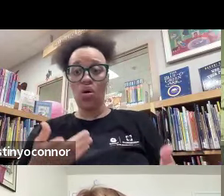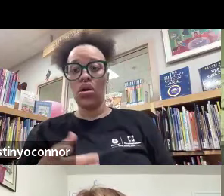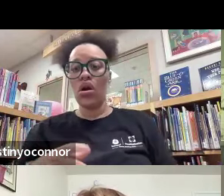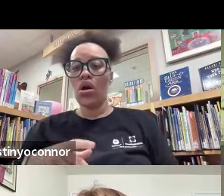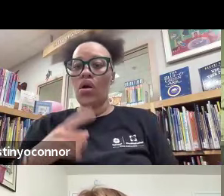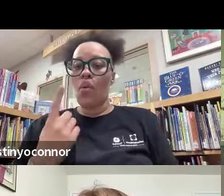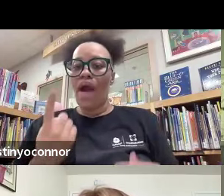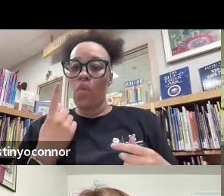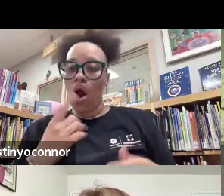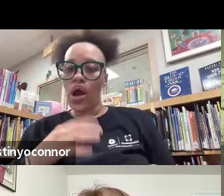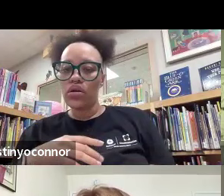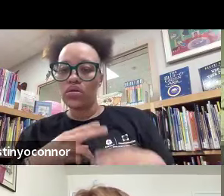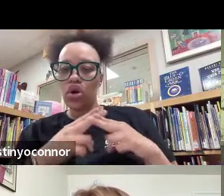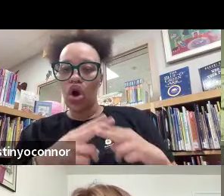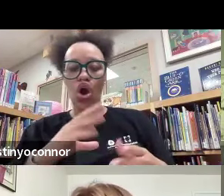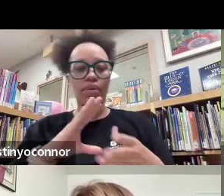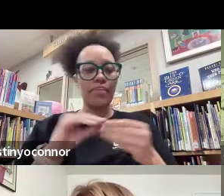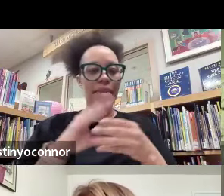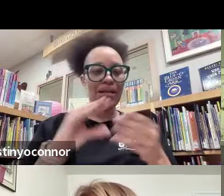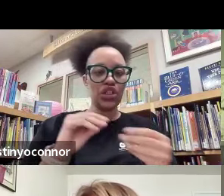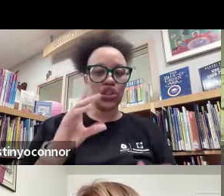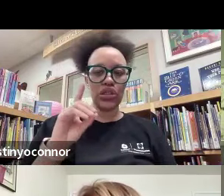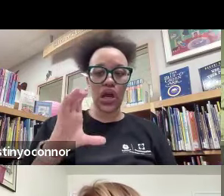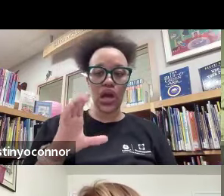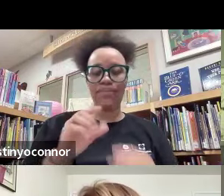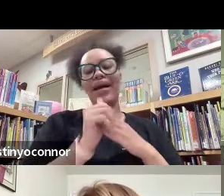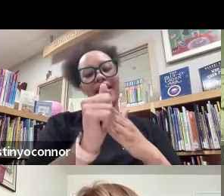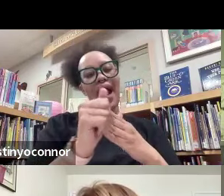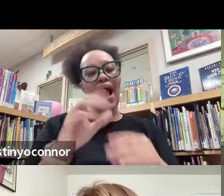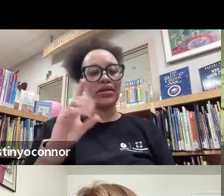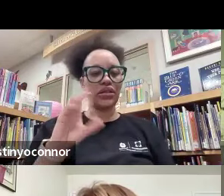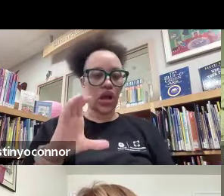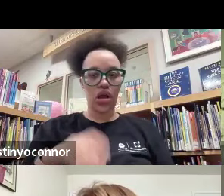and whatever you have with DC now. So